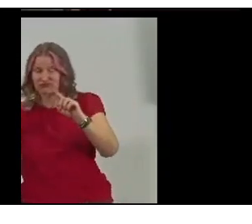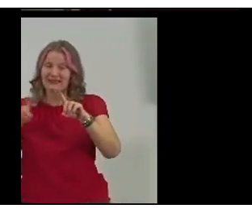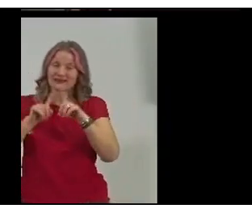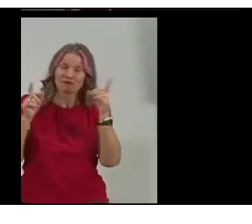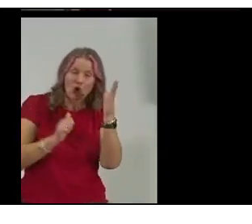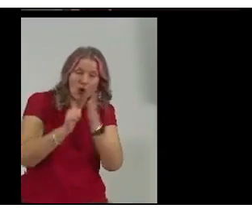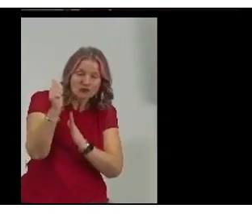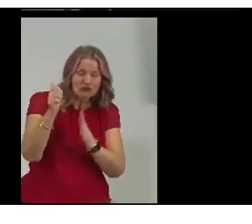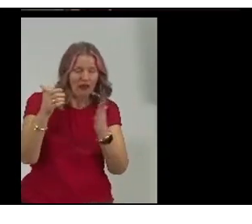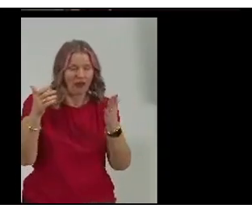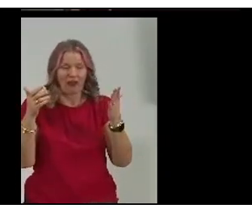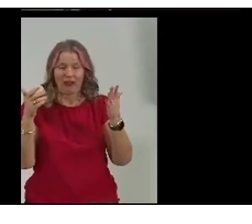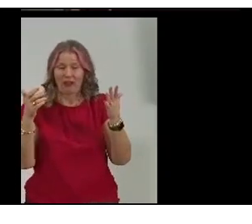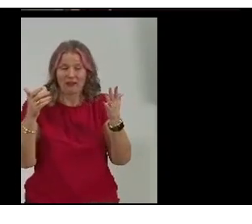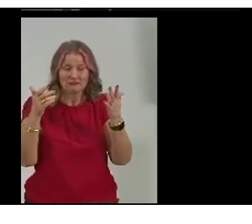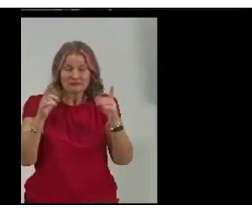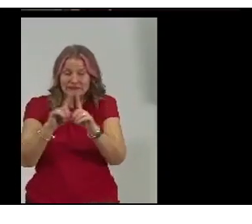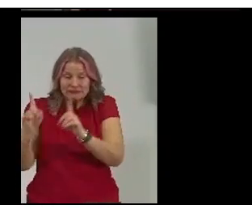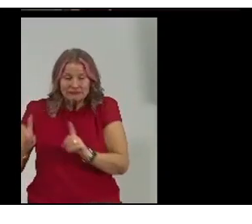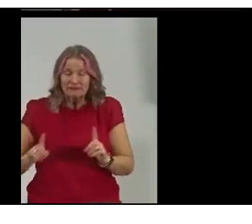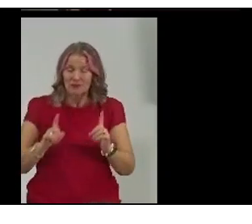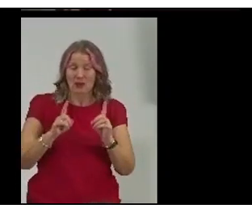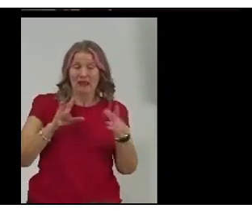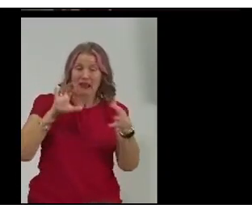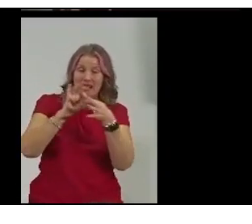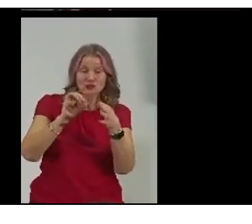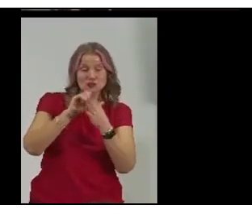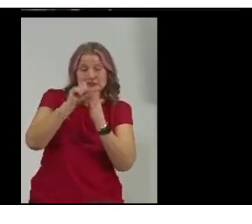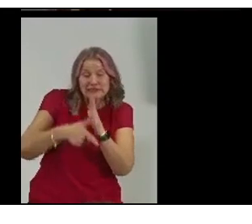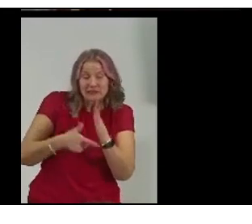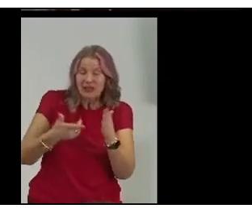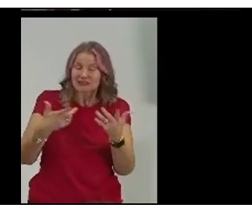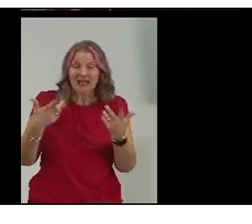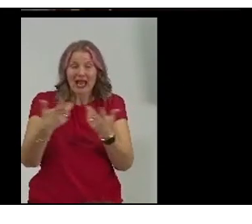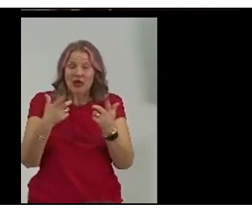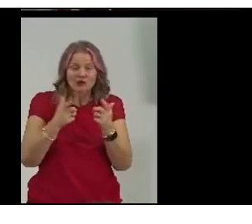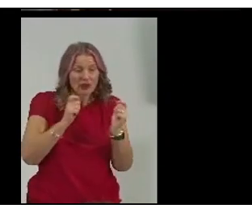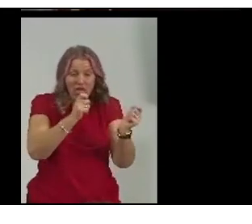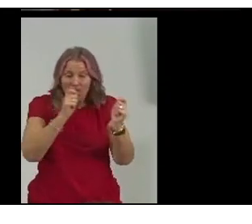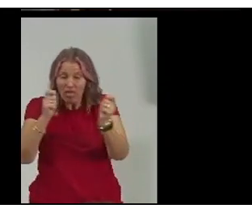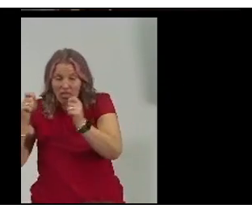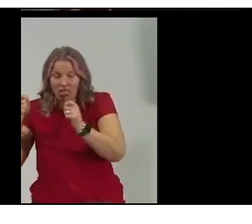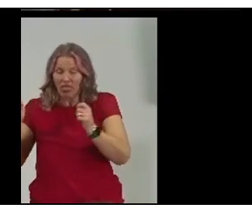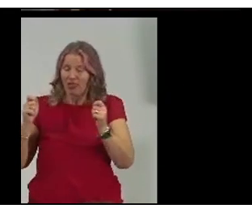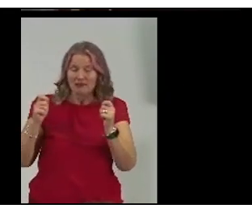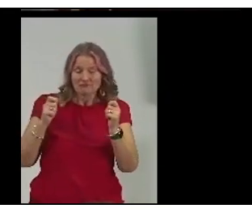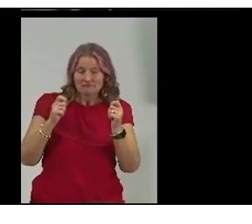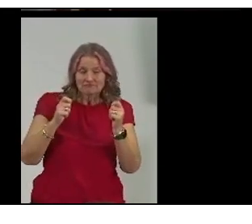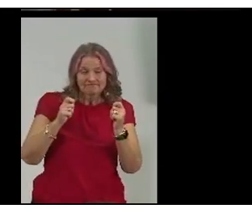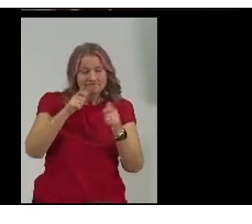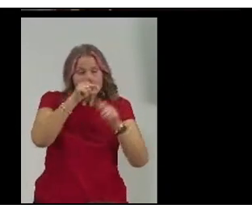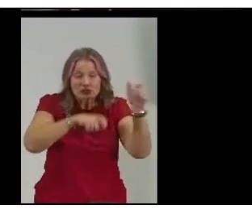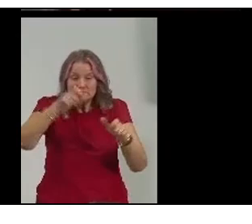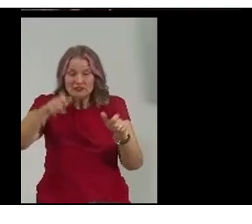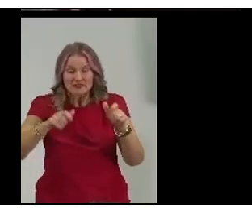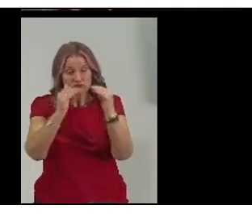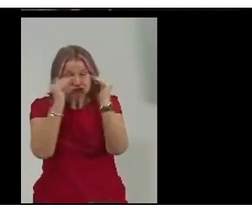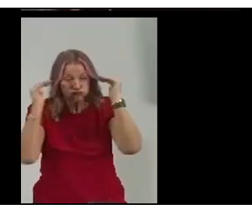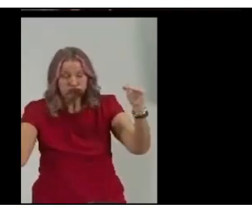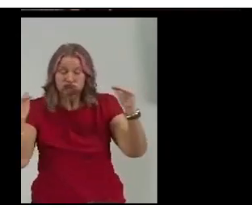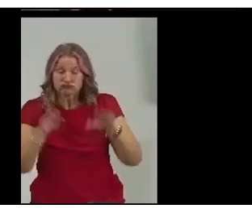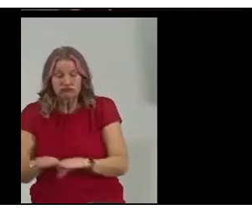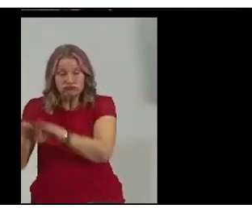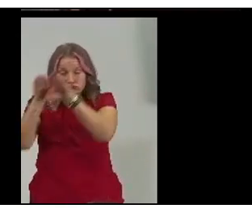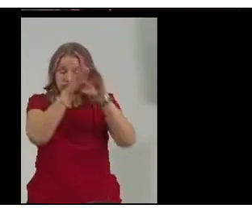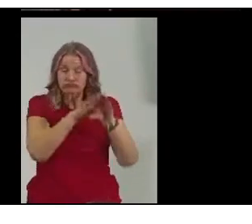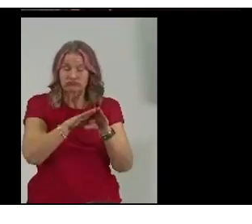cultural norms when it comes to disability? And how do you treat all your consumers, all your customers fairly, across the delivery